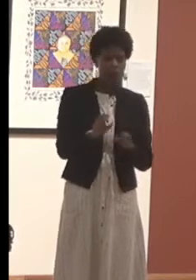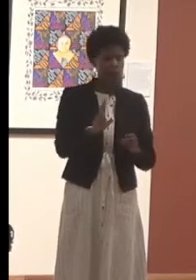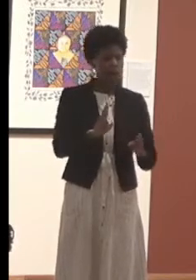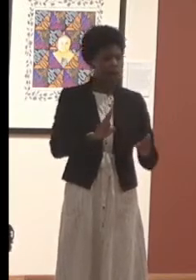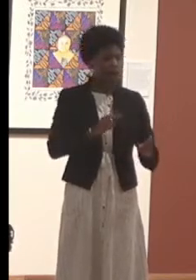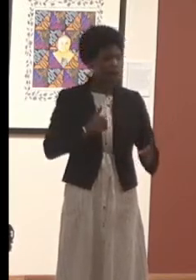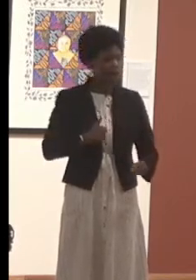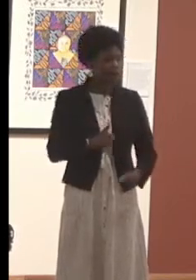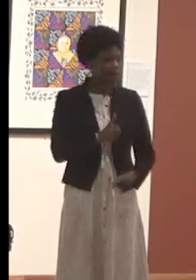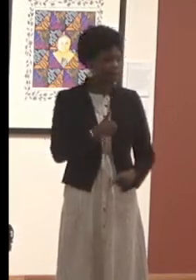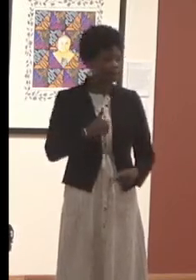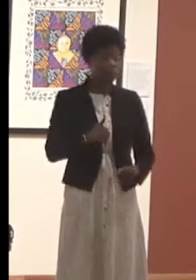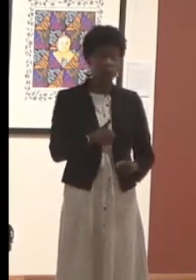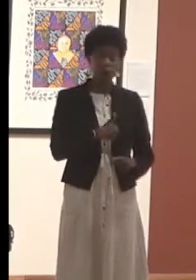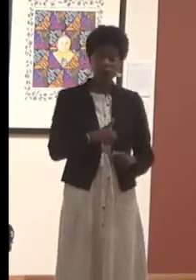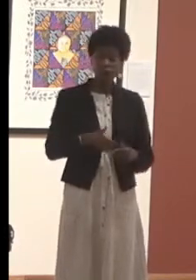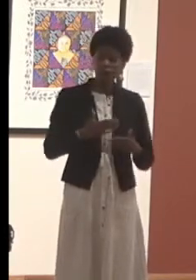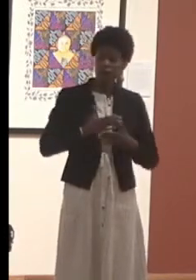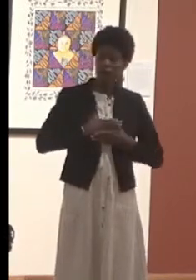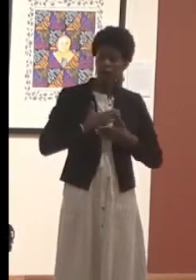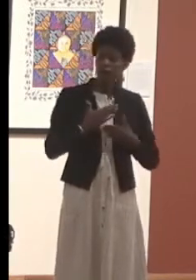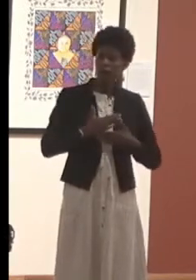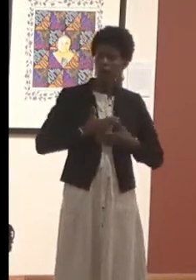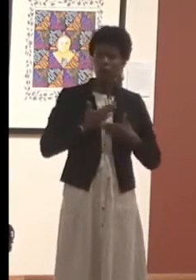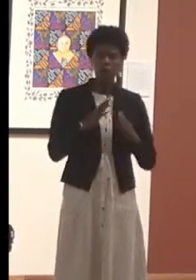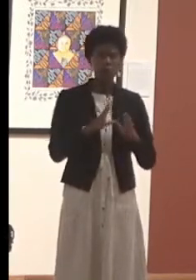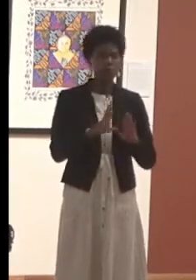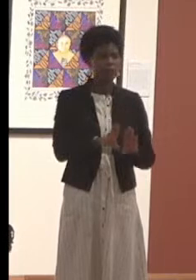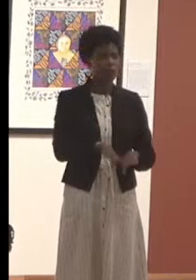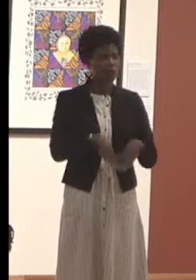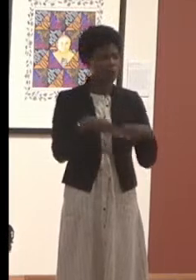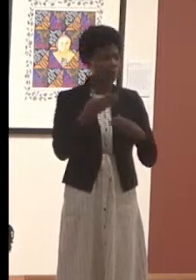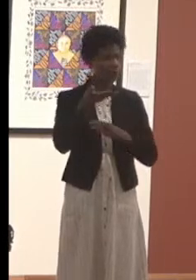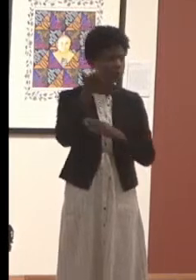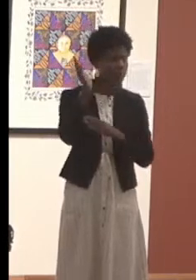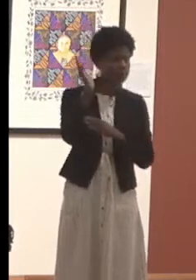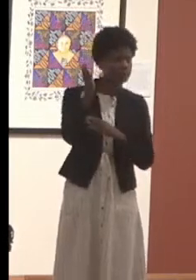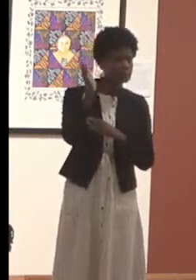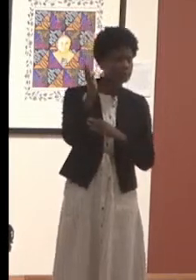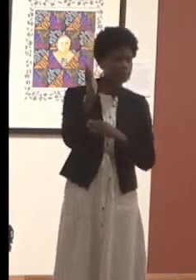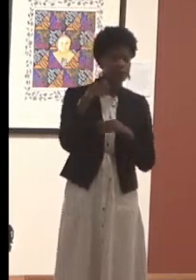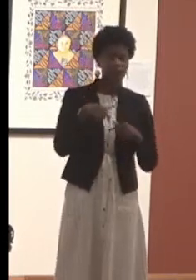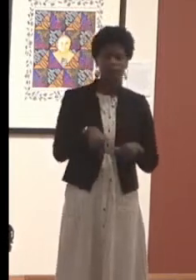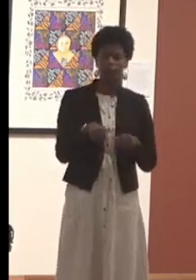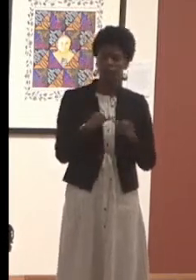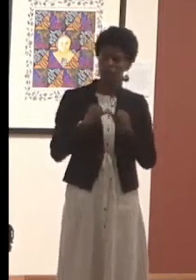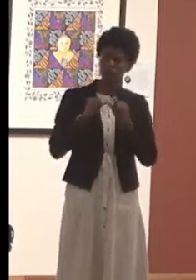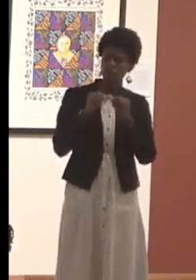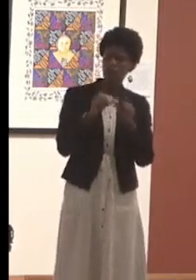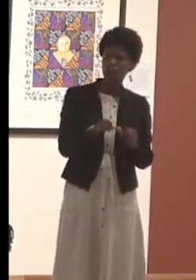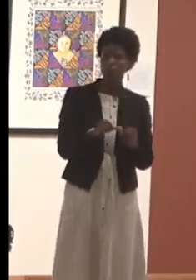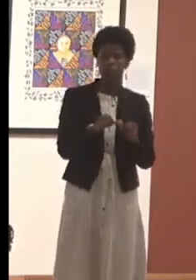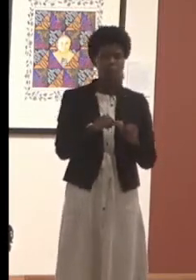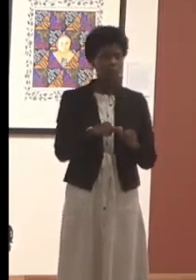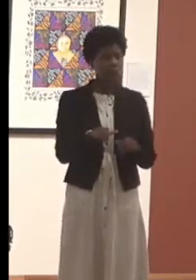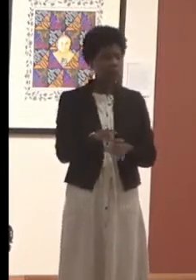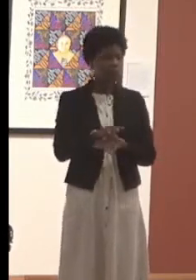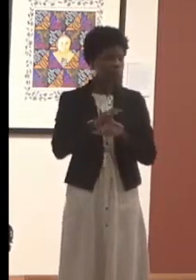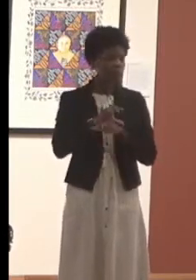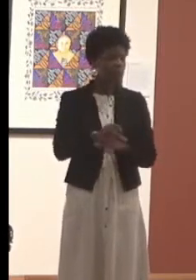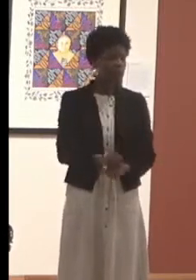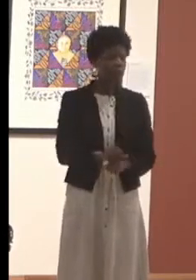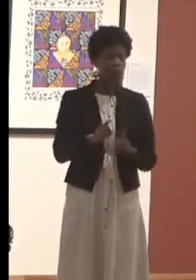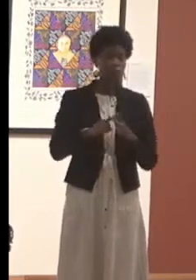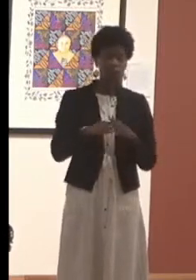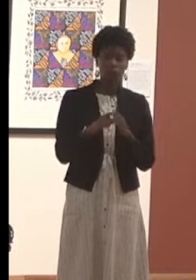is honored to present the opening lecture of the Porter Colloquium. This has been a valued tradition in honor of David C. Driskell and his legacy that was born